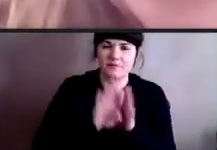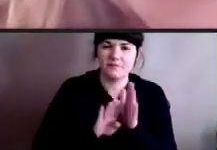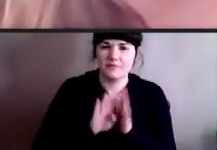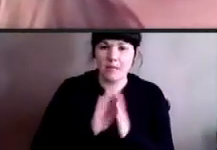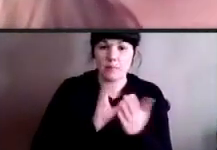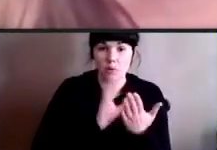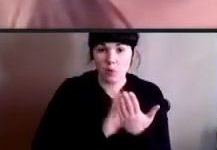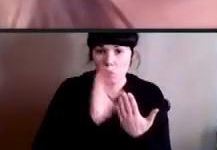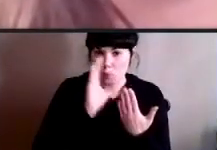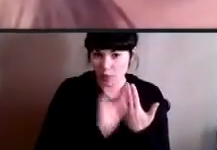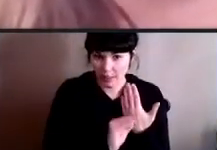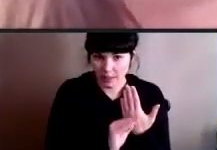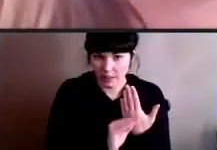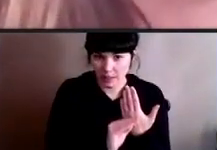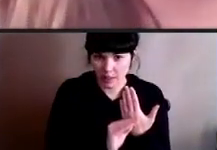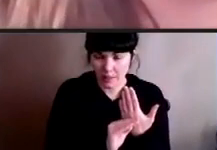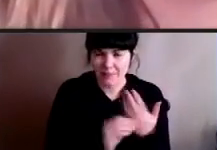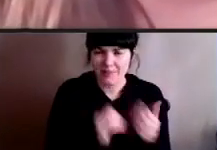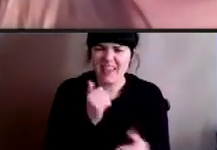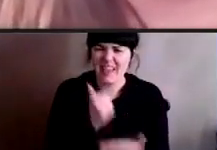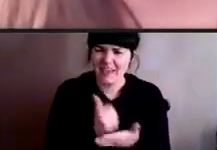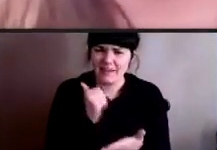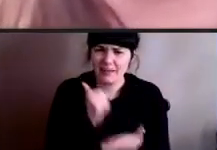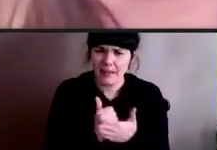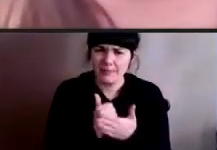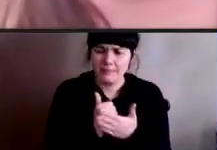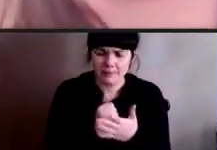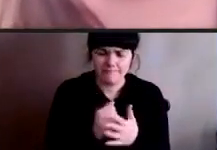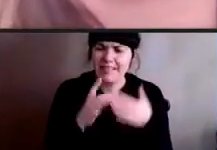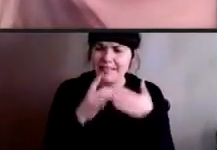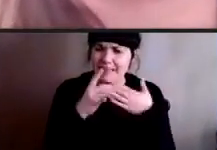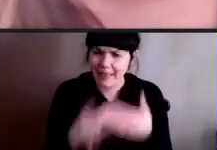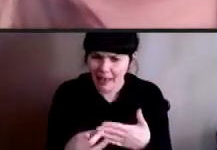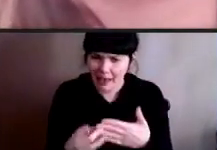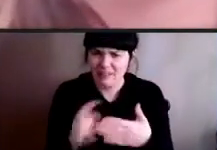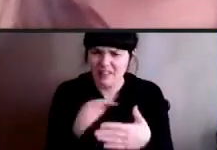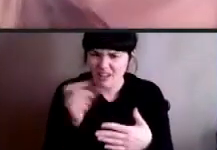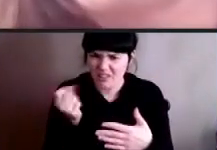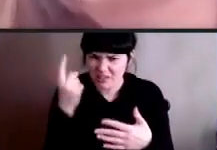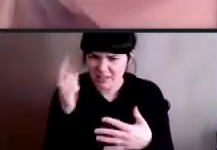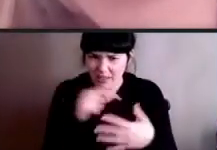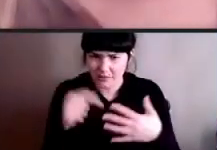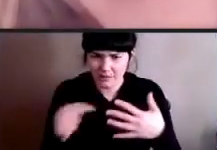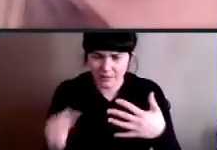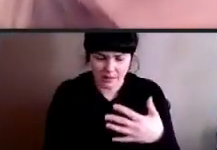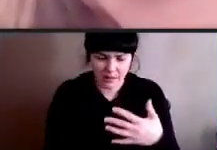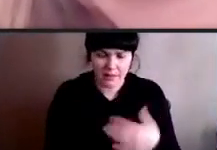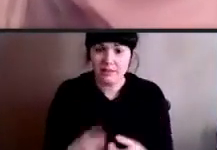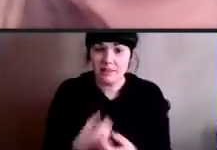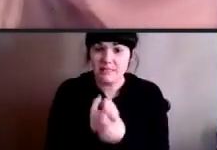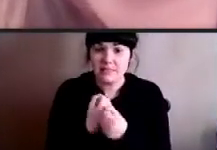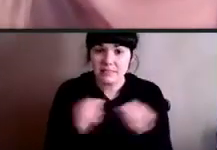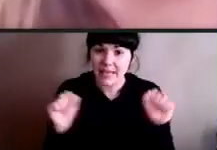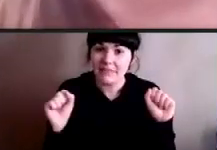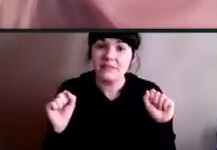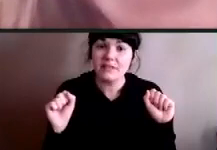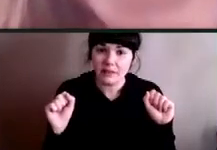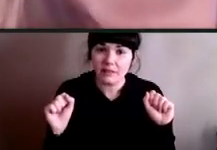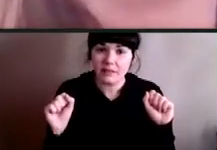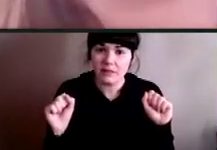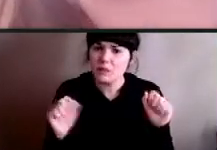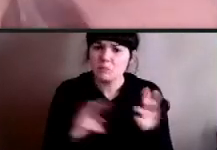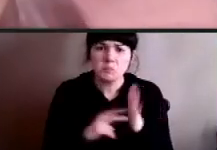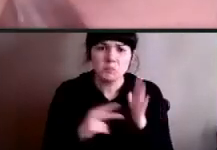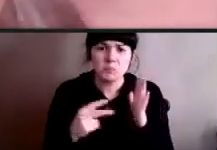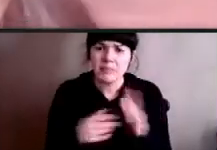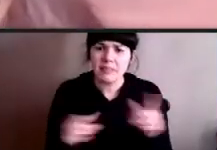through, first of all, like establishing safety. Safety doesn't mean the same thing for everybody, and emotional safety is different from physical